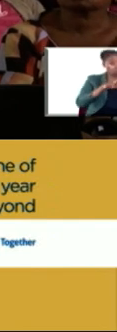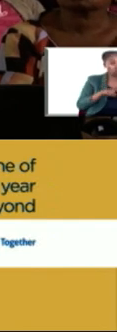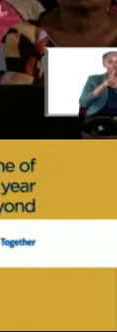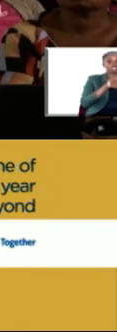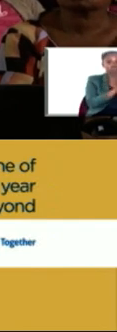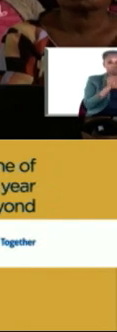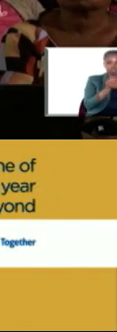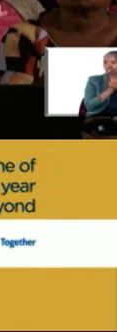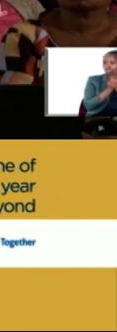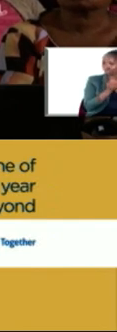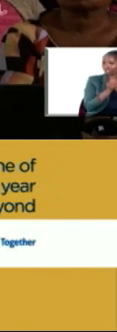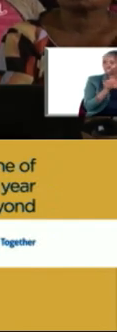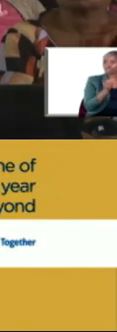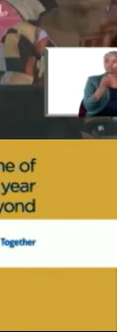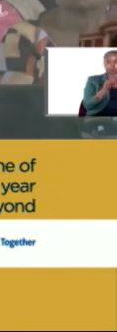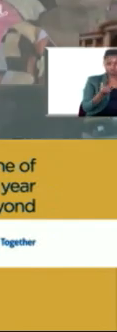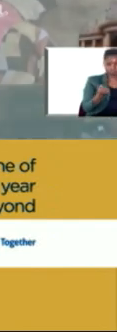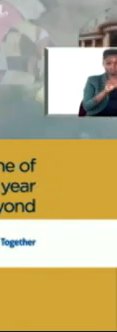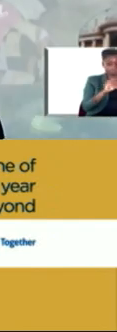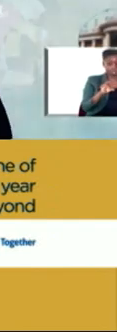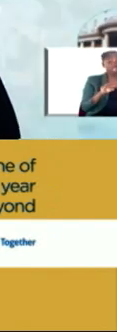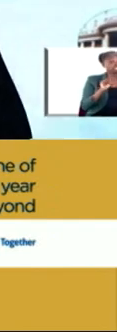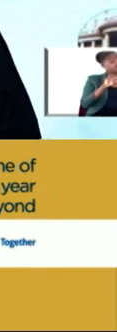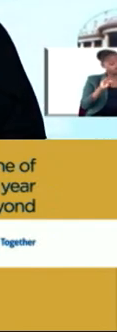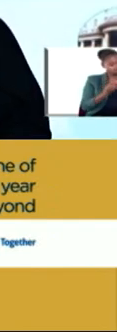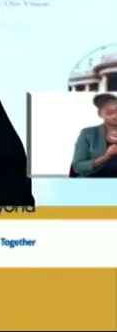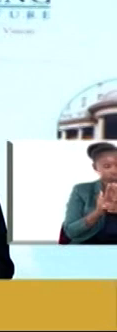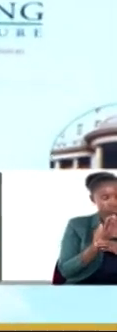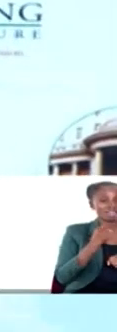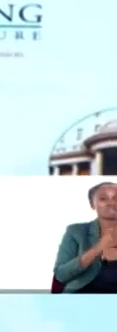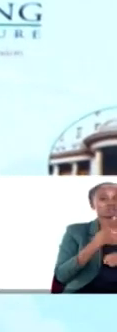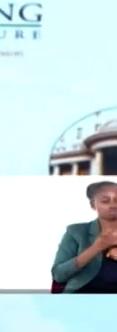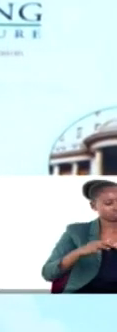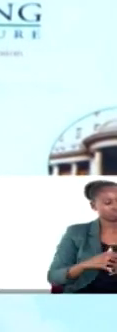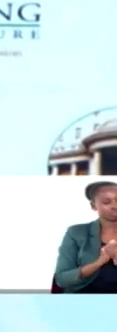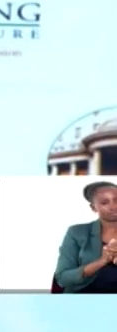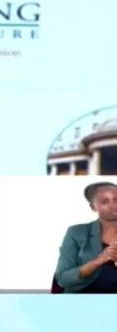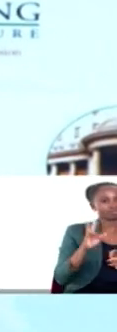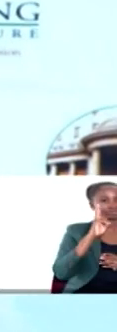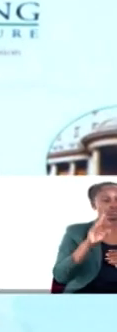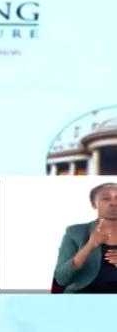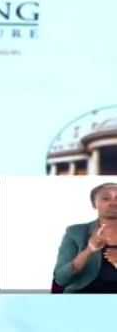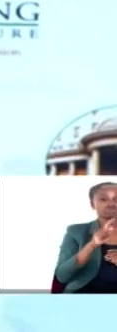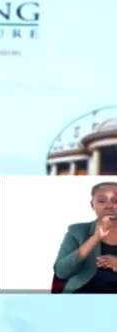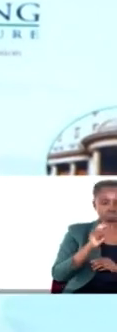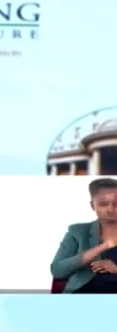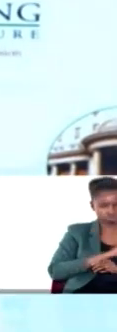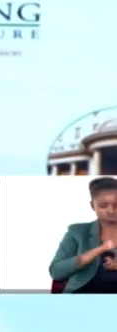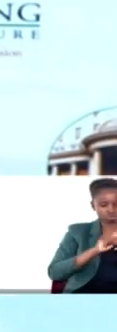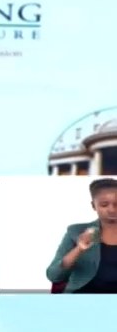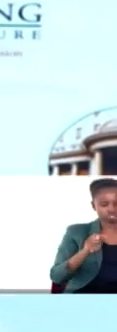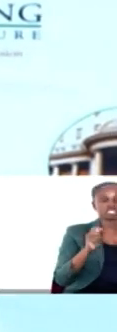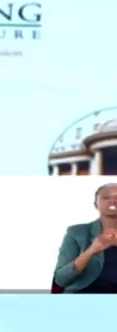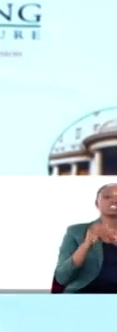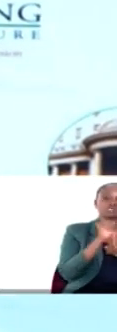solidarity. So Growing Gauteng Together is about realizing a truly non-racial society, a